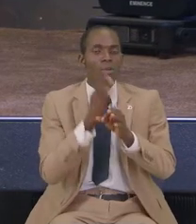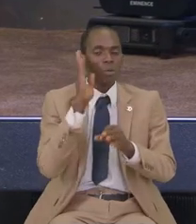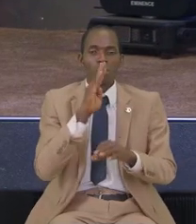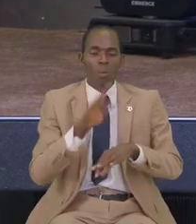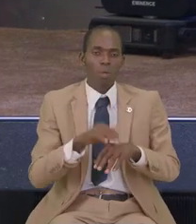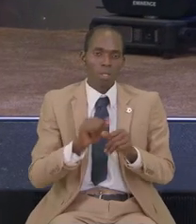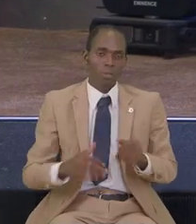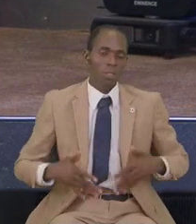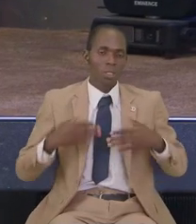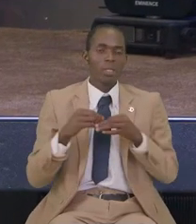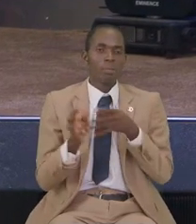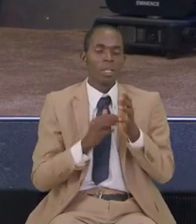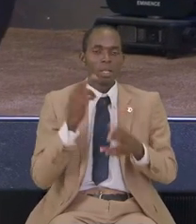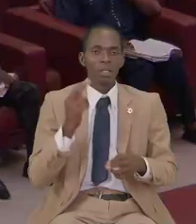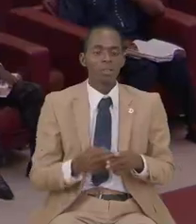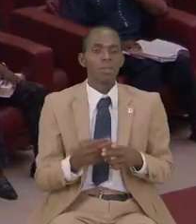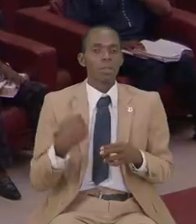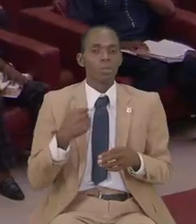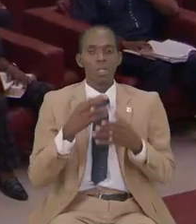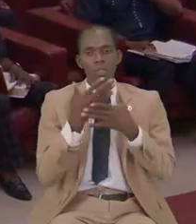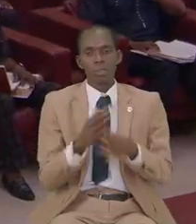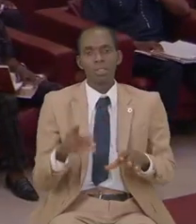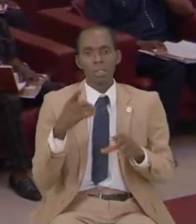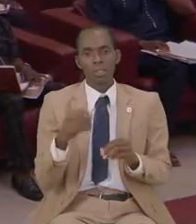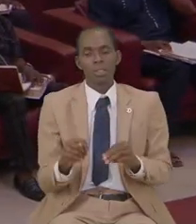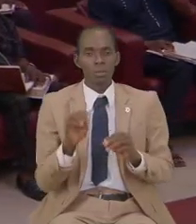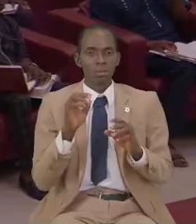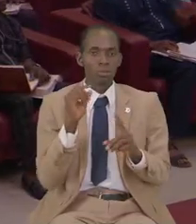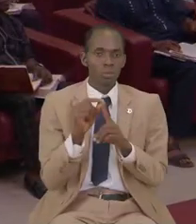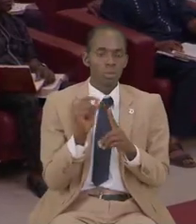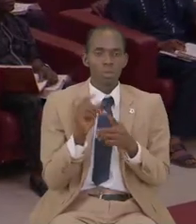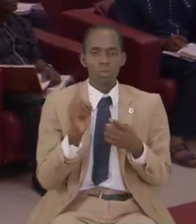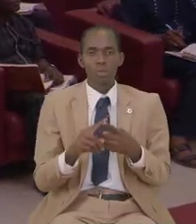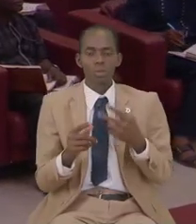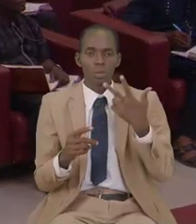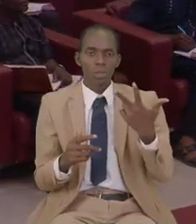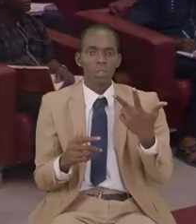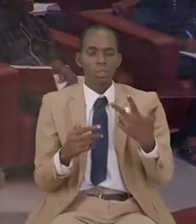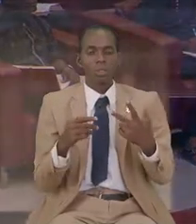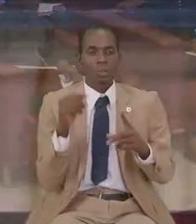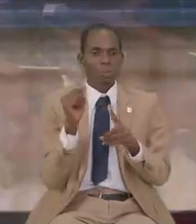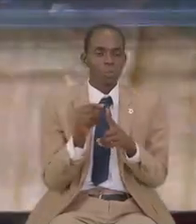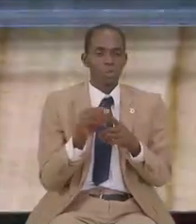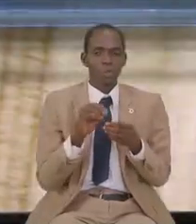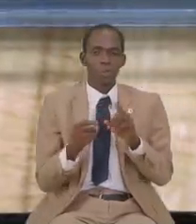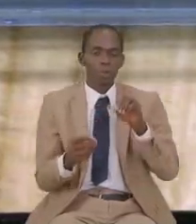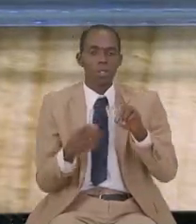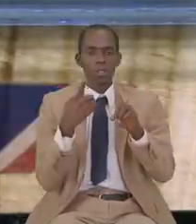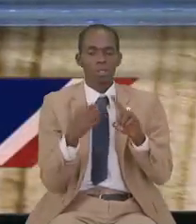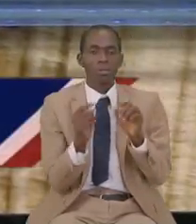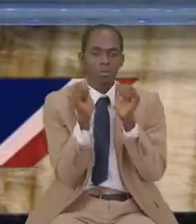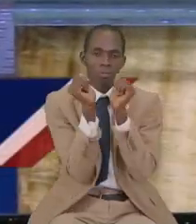life in Jesus' name. We're dividing the message to three parts tonight. Number one, the captivity